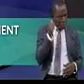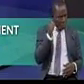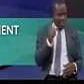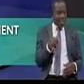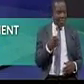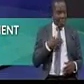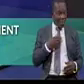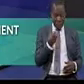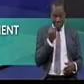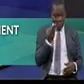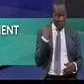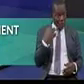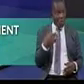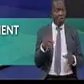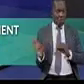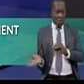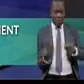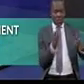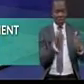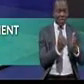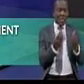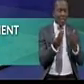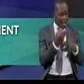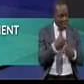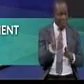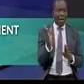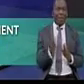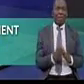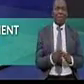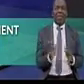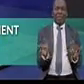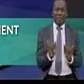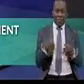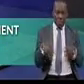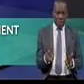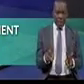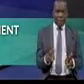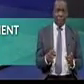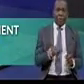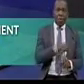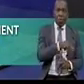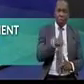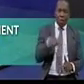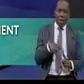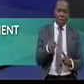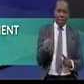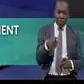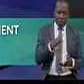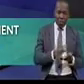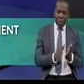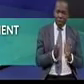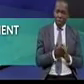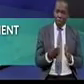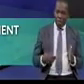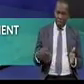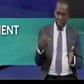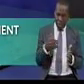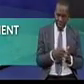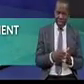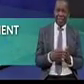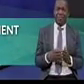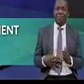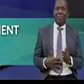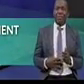us from sin. And if we decide that that sacrifice, we're going to rubbish that sacrifice. If we